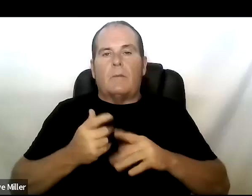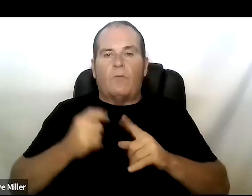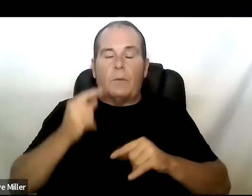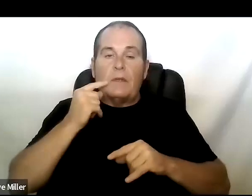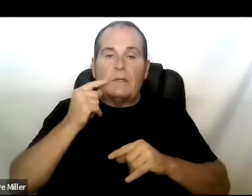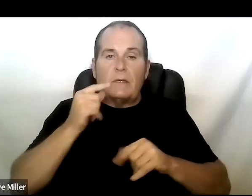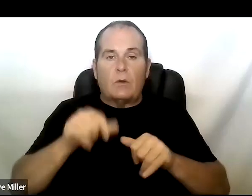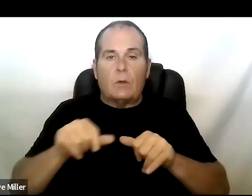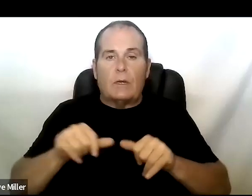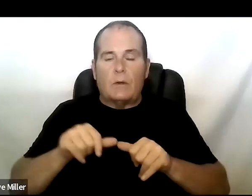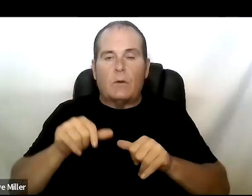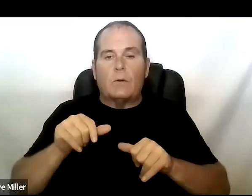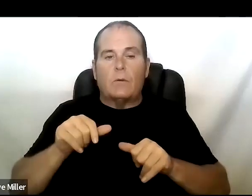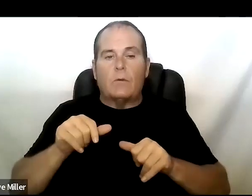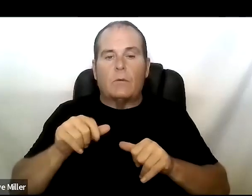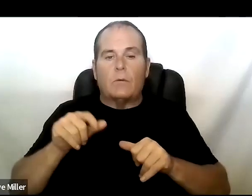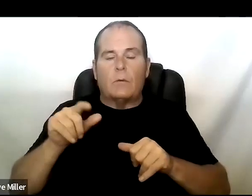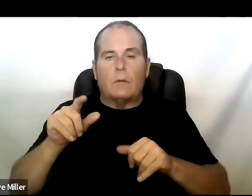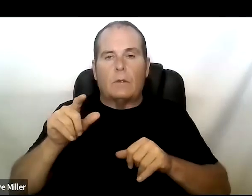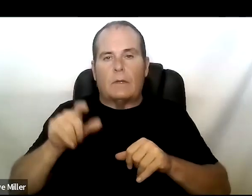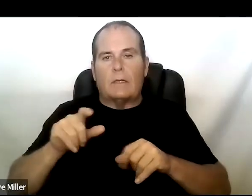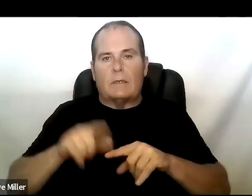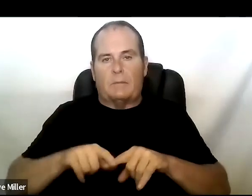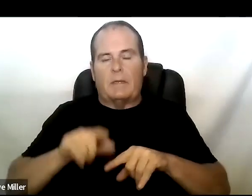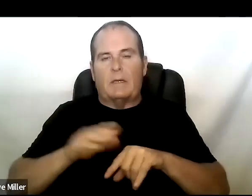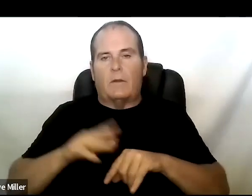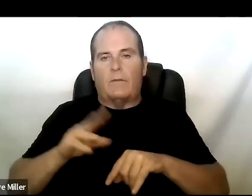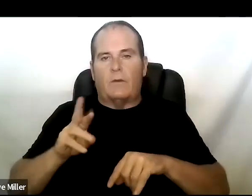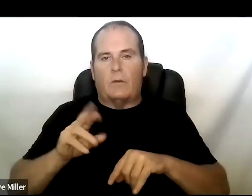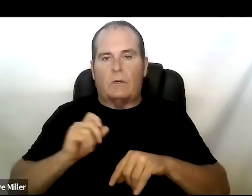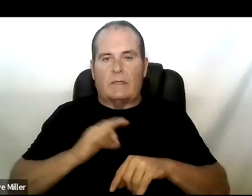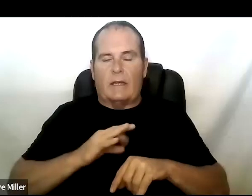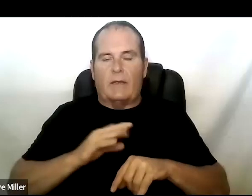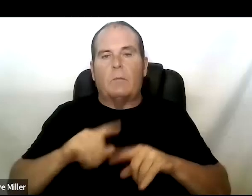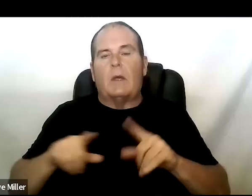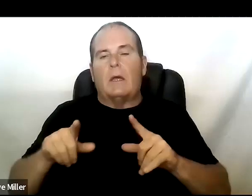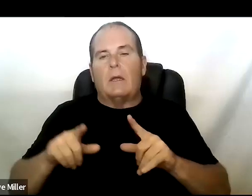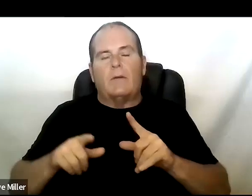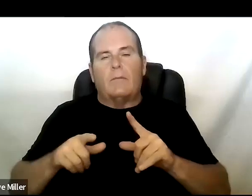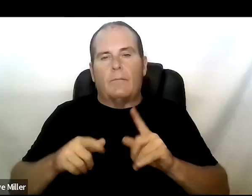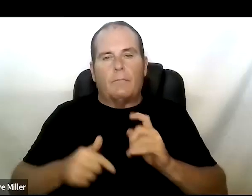area stated depends on the VR staff, but for the most part, they